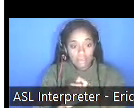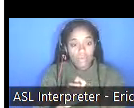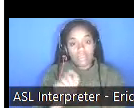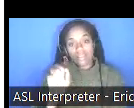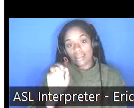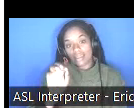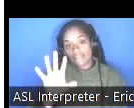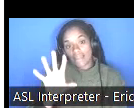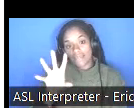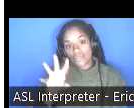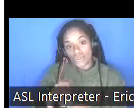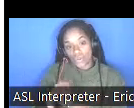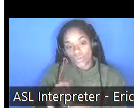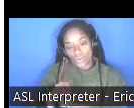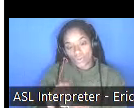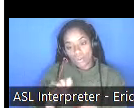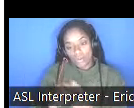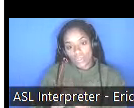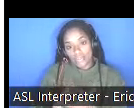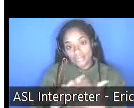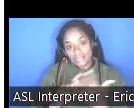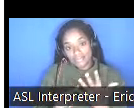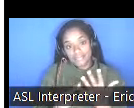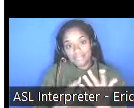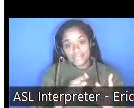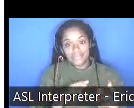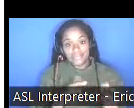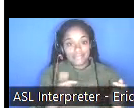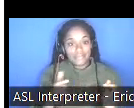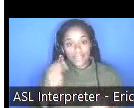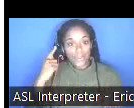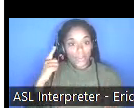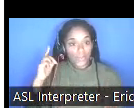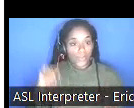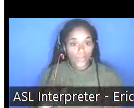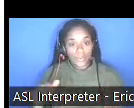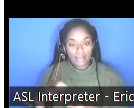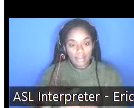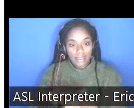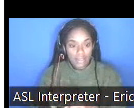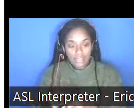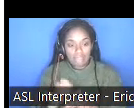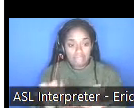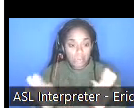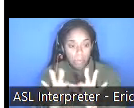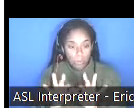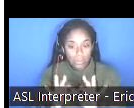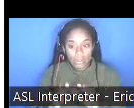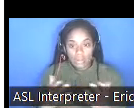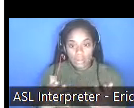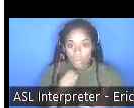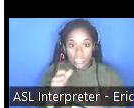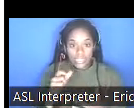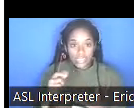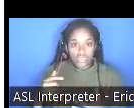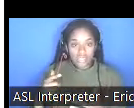initiatives across the 5 bold goal areas. What's really important to note is it's not as if we've just dumped all the work from